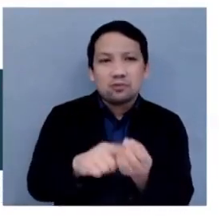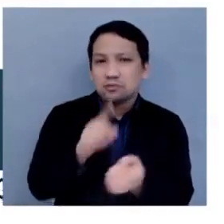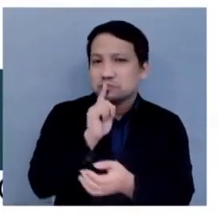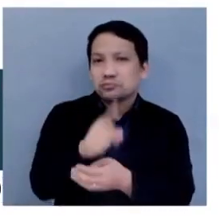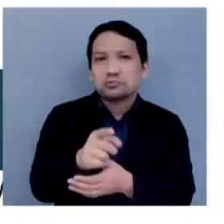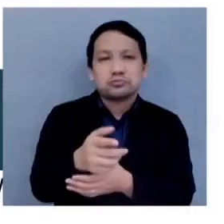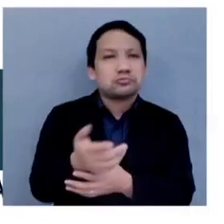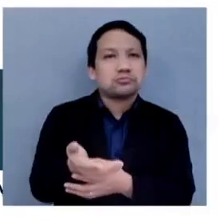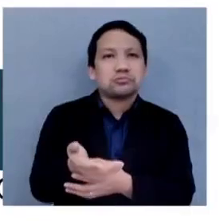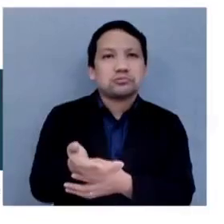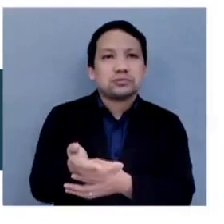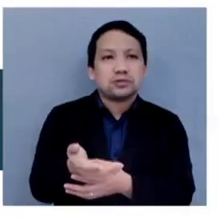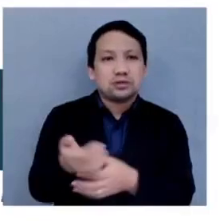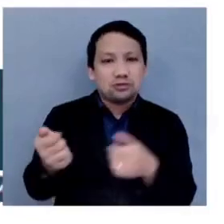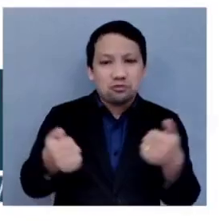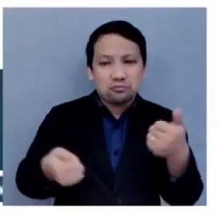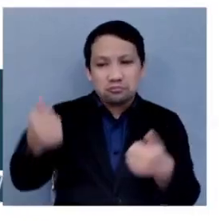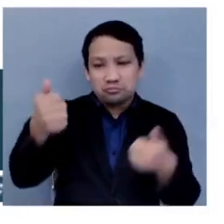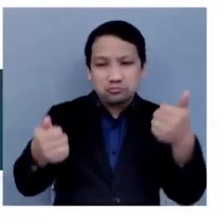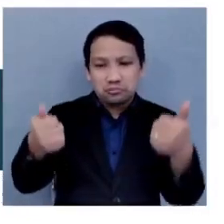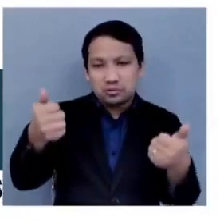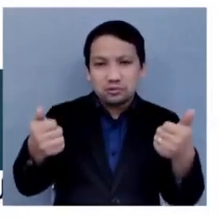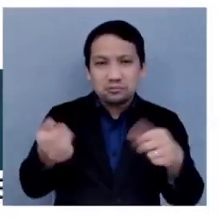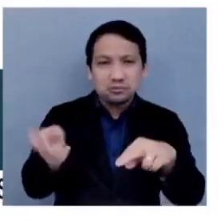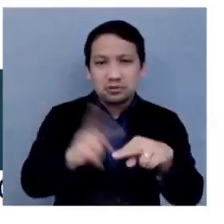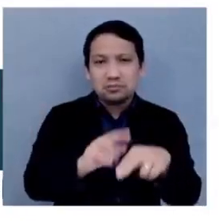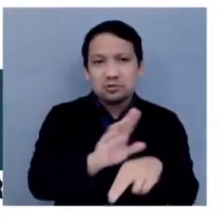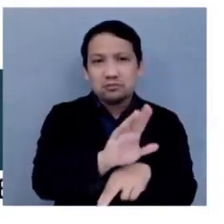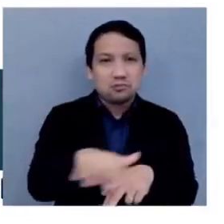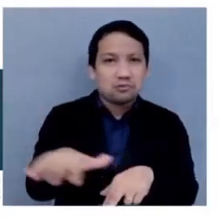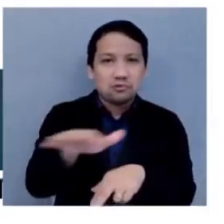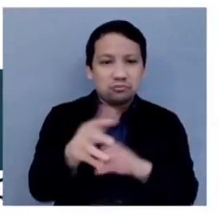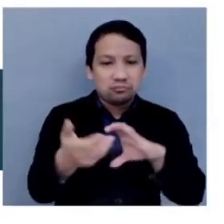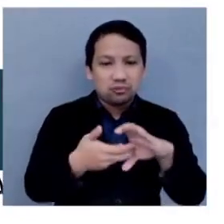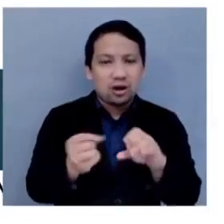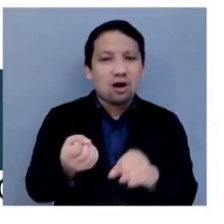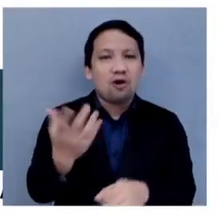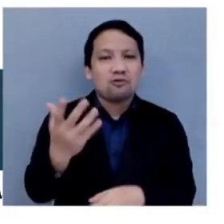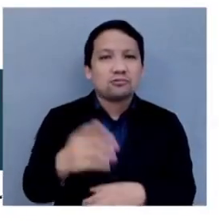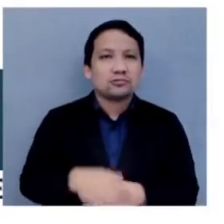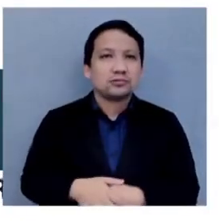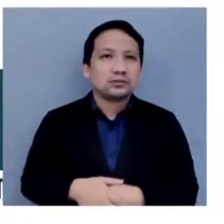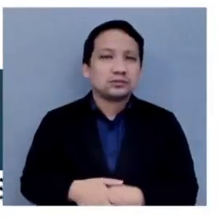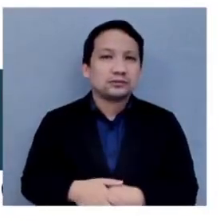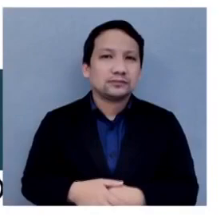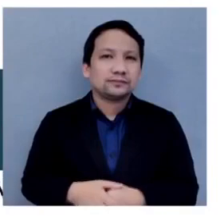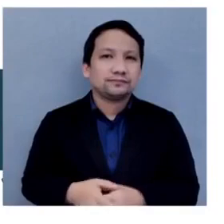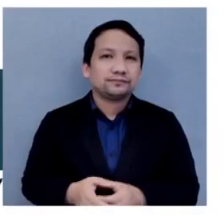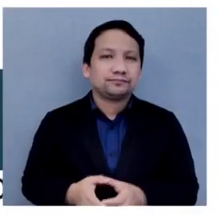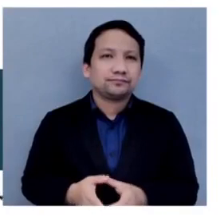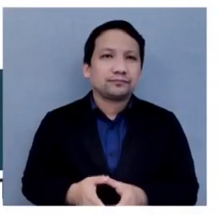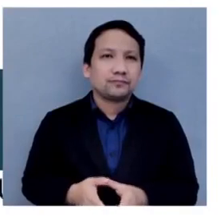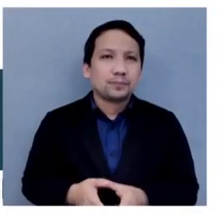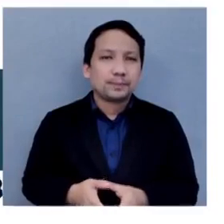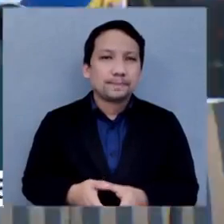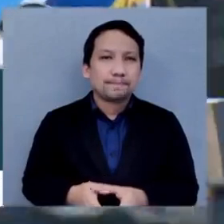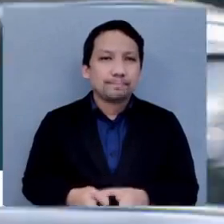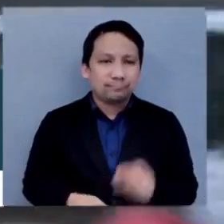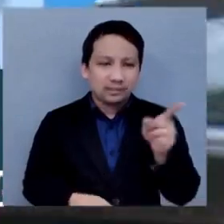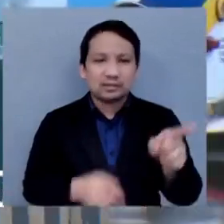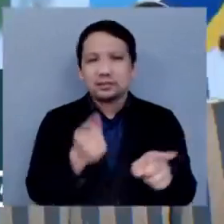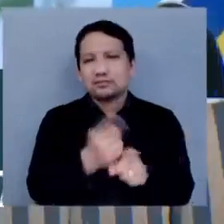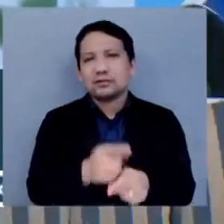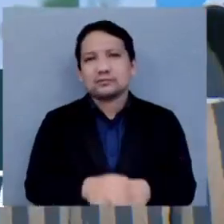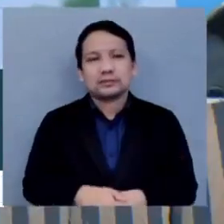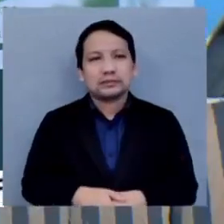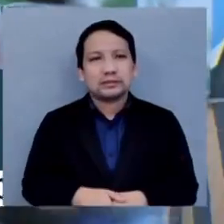the eventual winning bid will charge all the commuters, Jackie. You're right, Carmina. That's why the